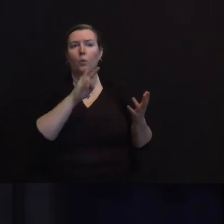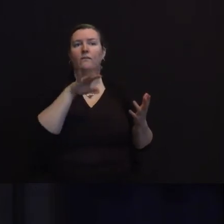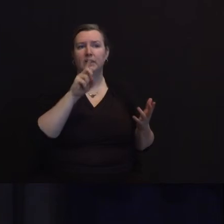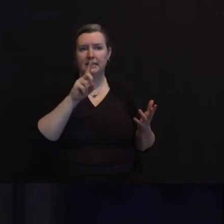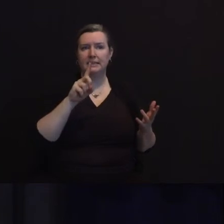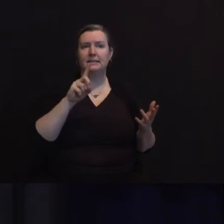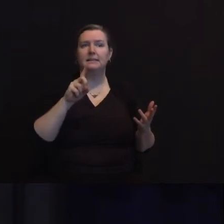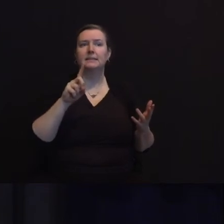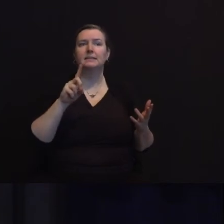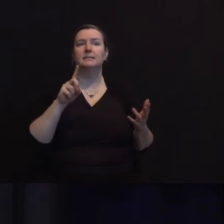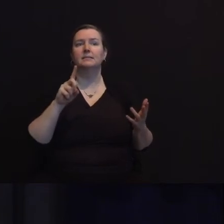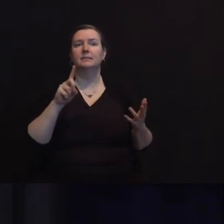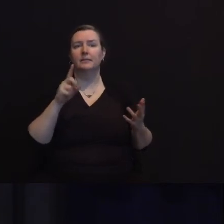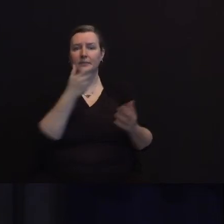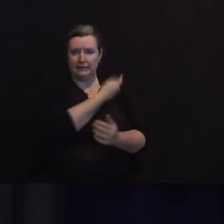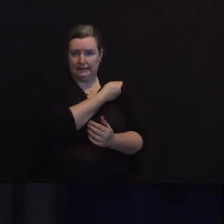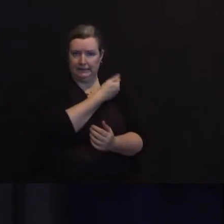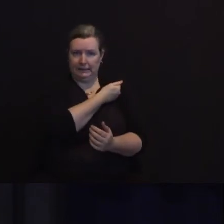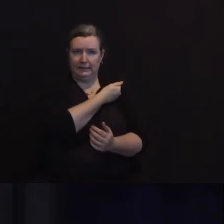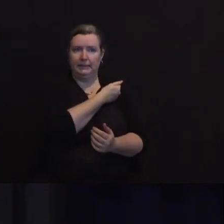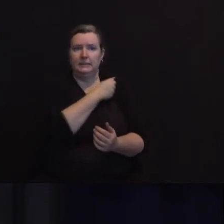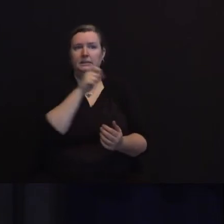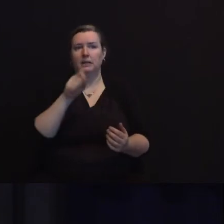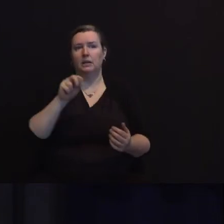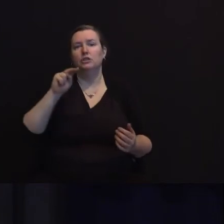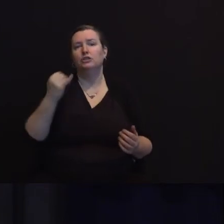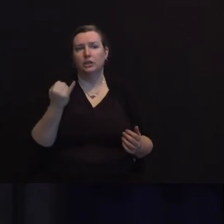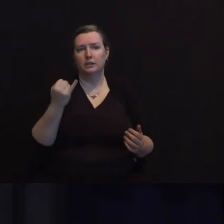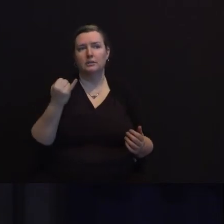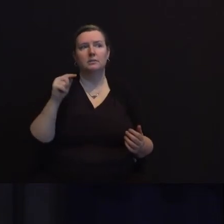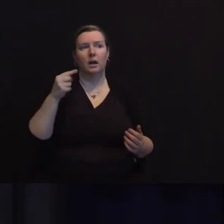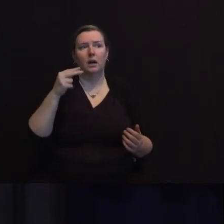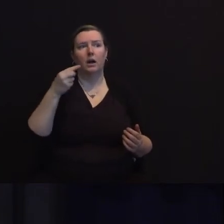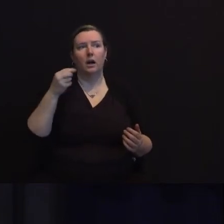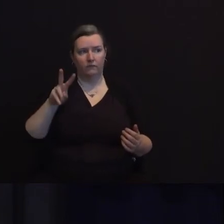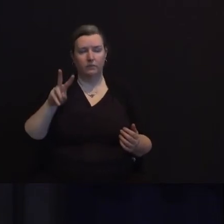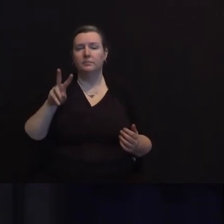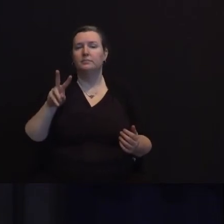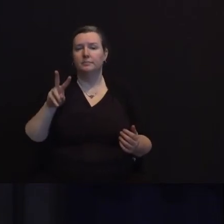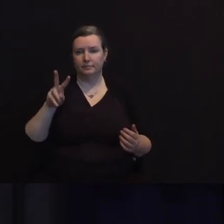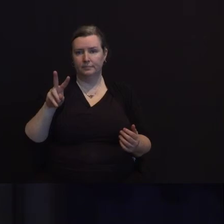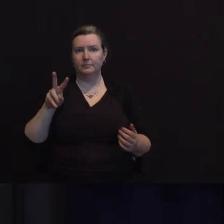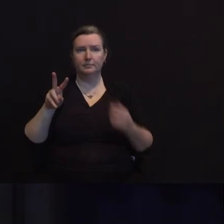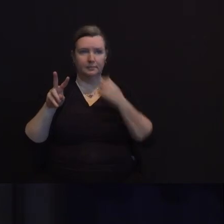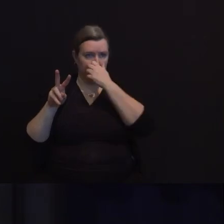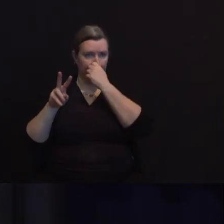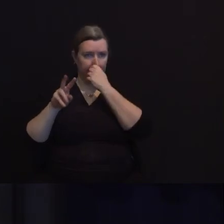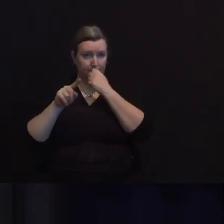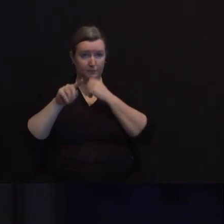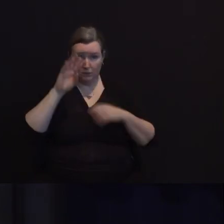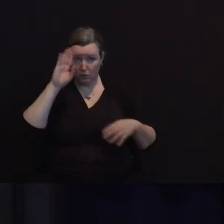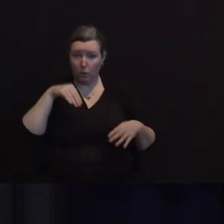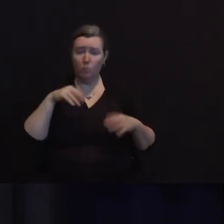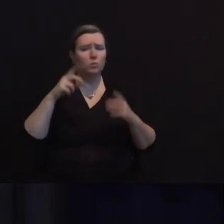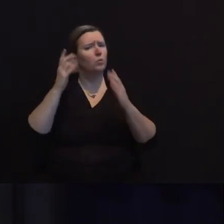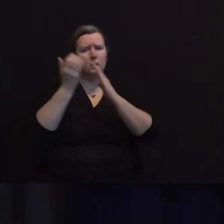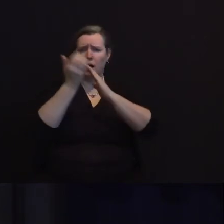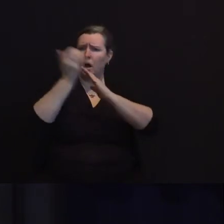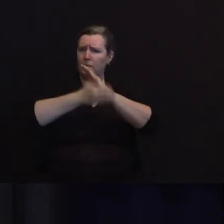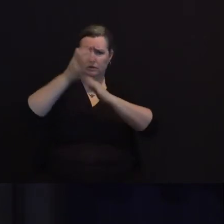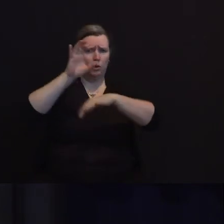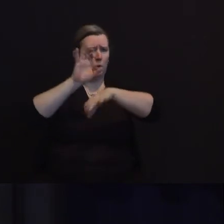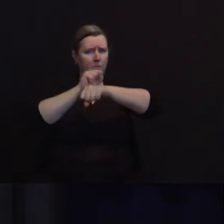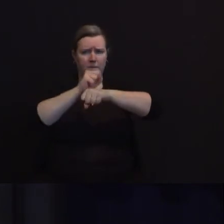covidvaccine.nj.gov, you will receive an automatically scheduled second dose appointment this